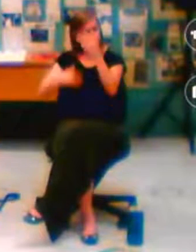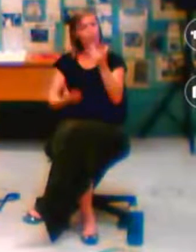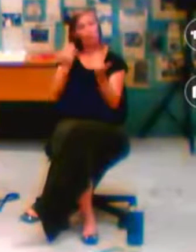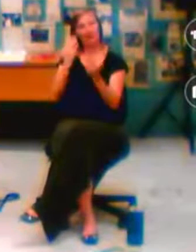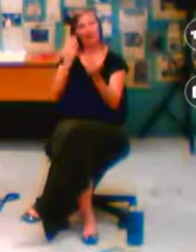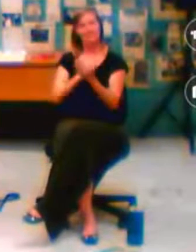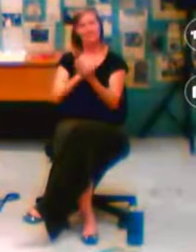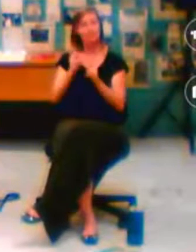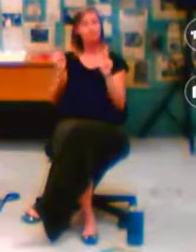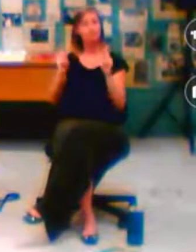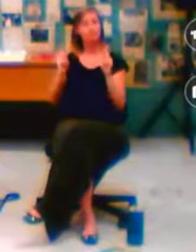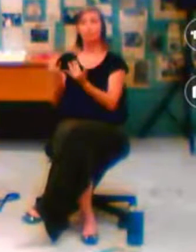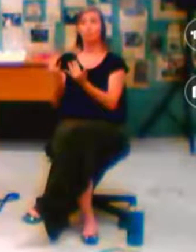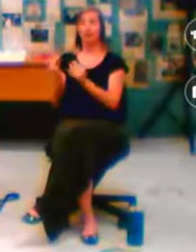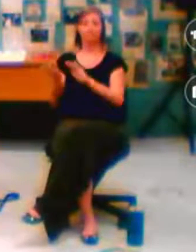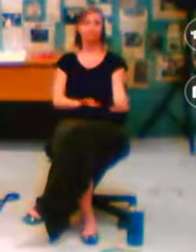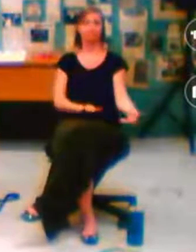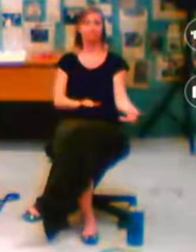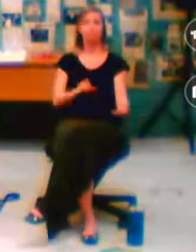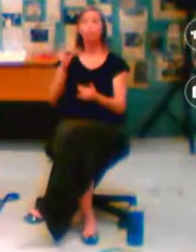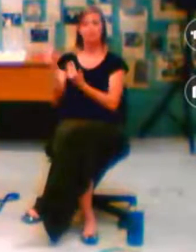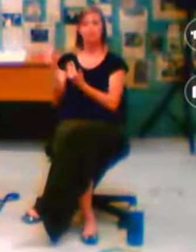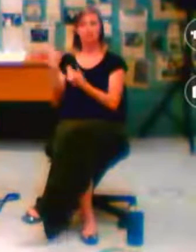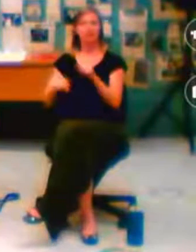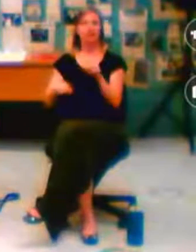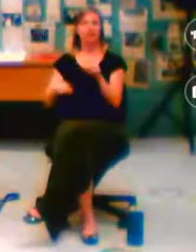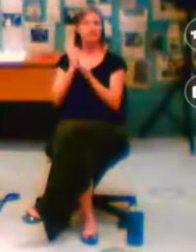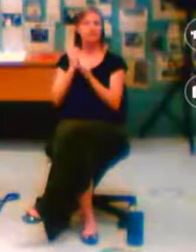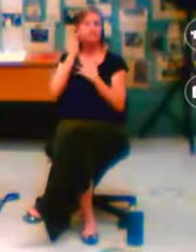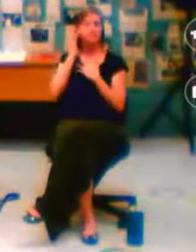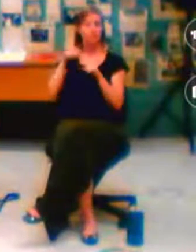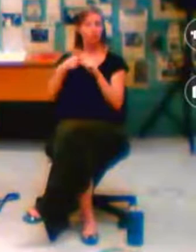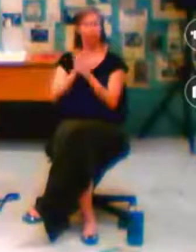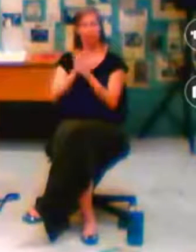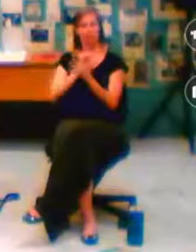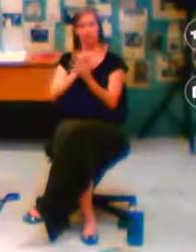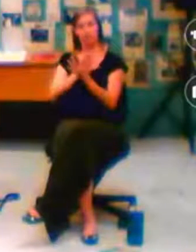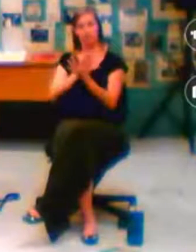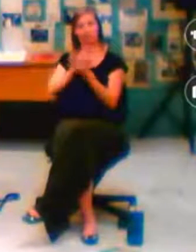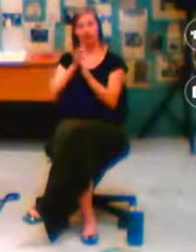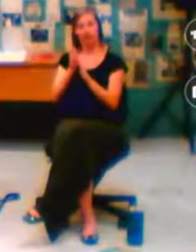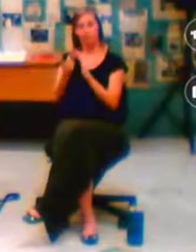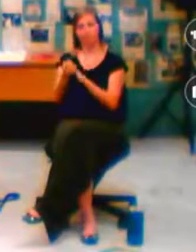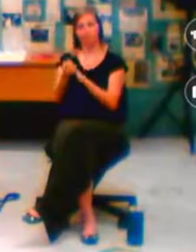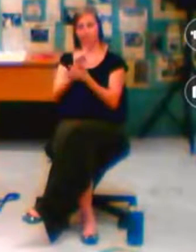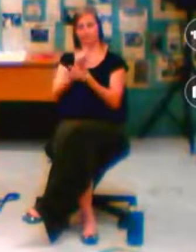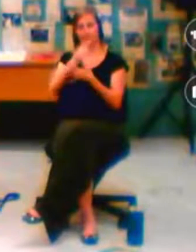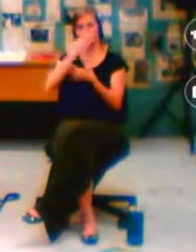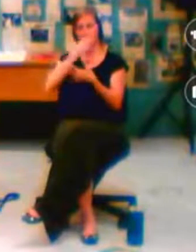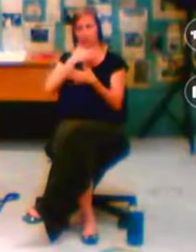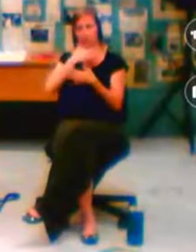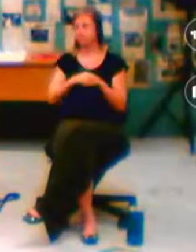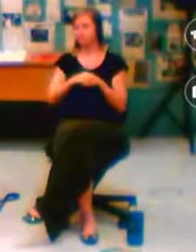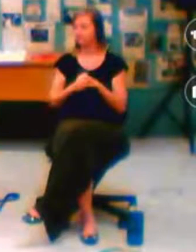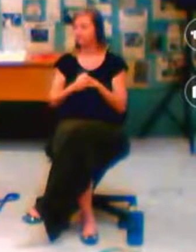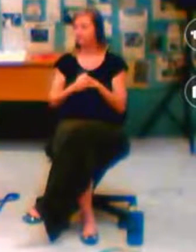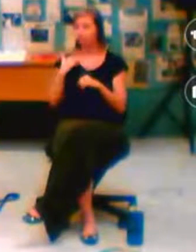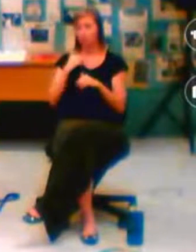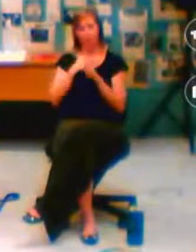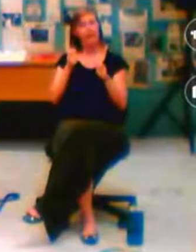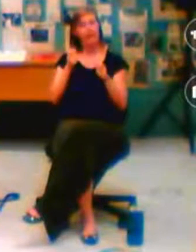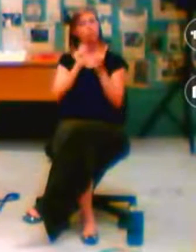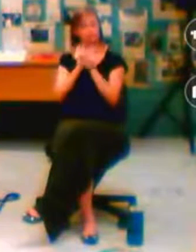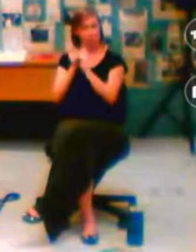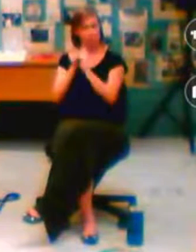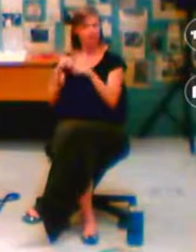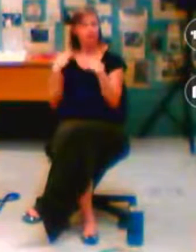systems. These countries, like Colorado Care, don't necessarily provide health care for all because they have enormous waiting lists and a large